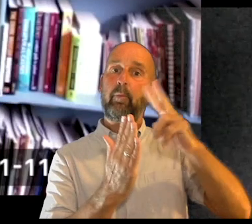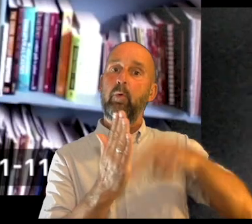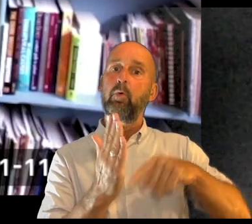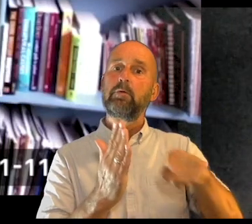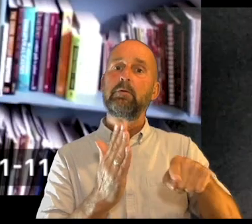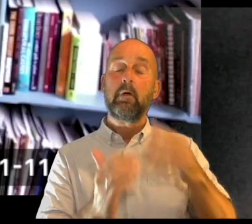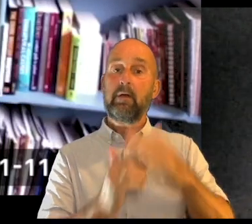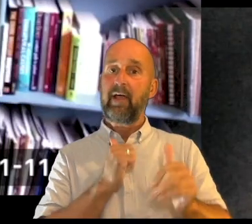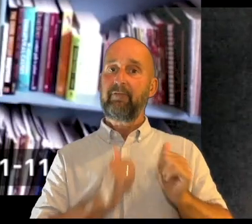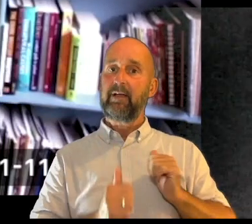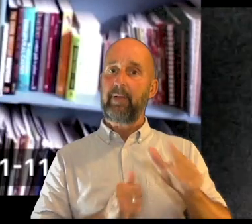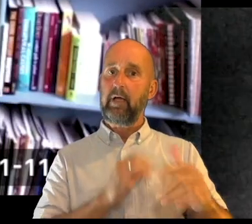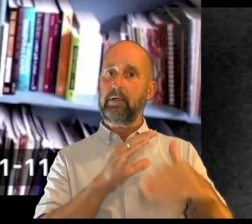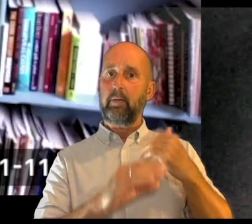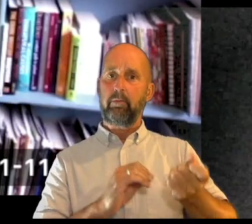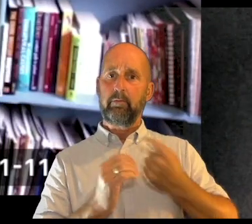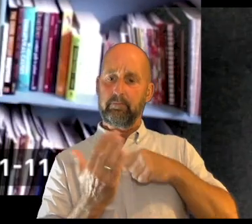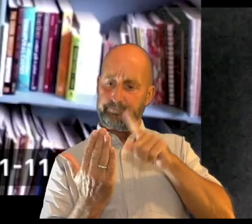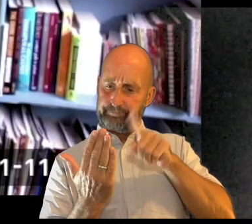unexpected people,